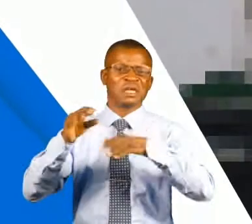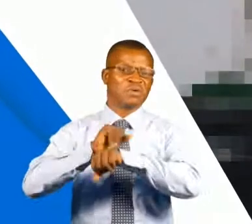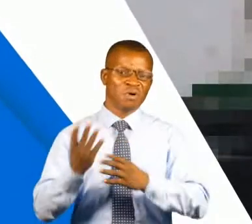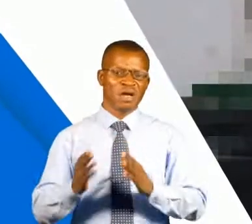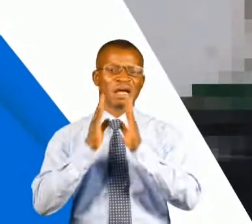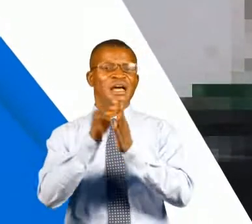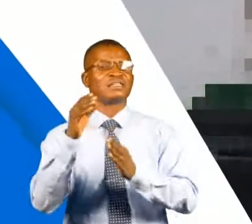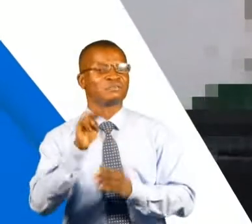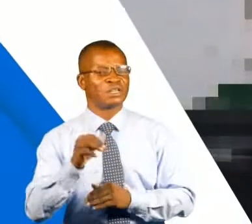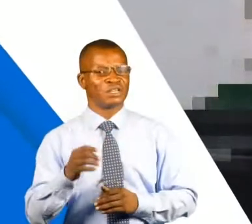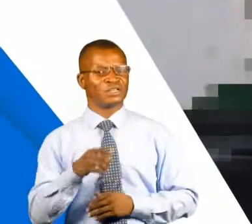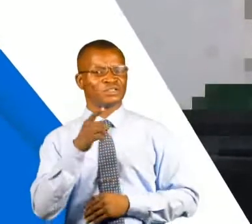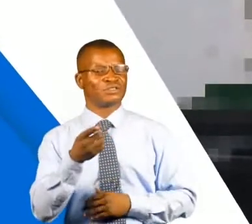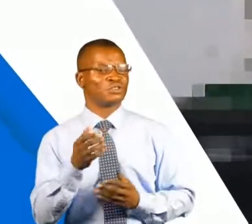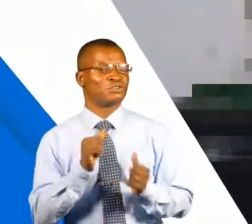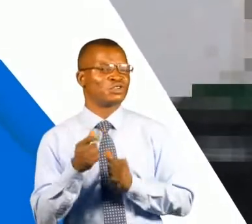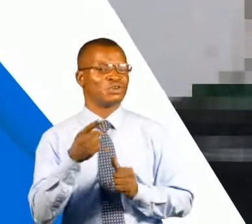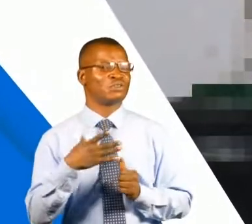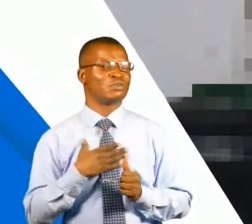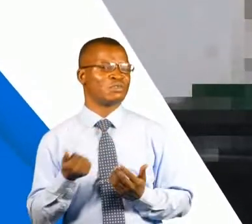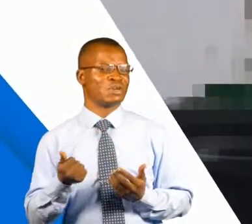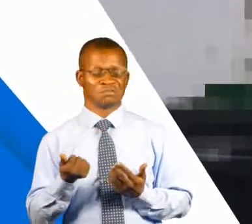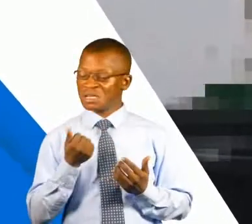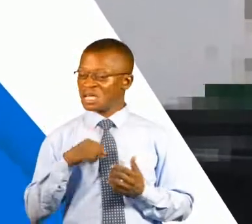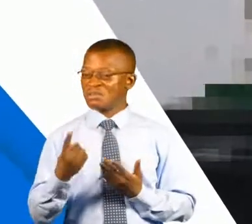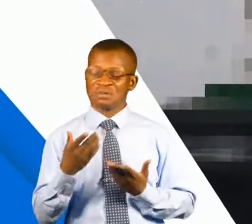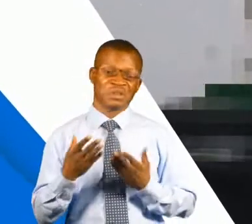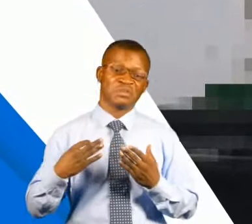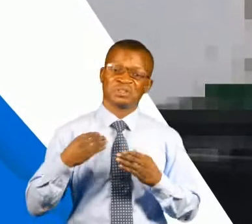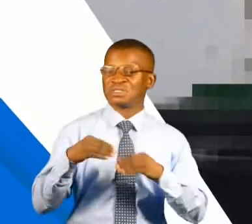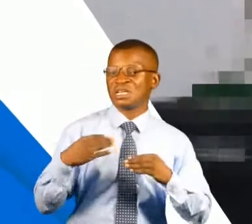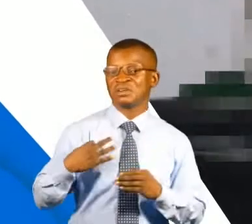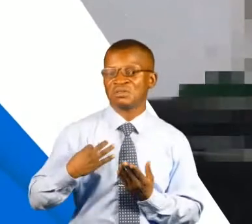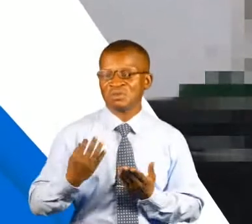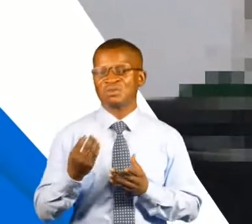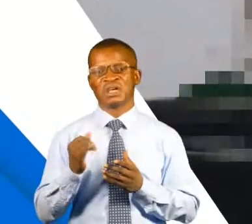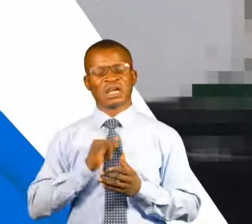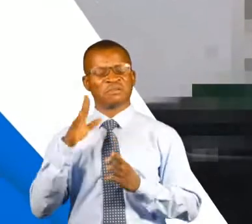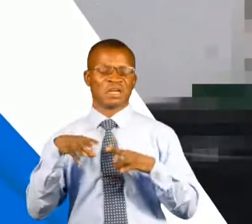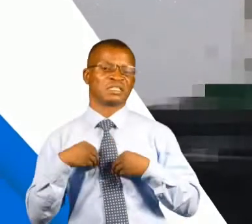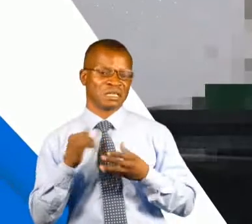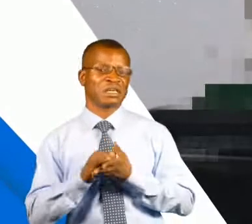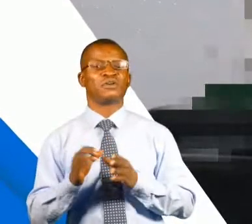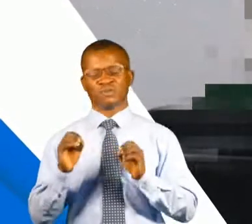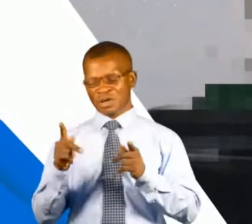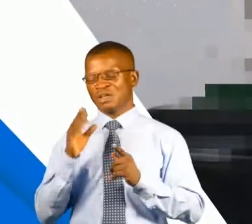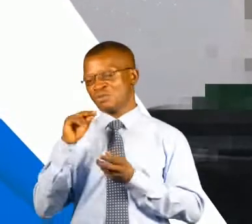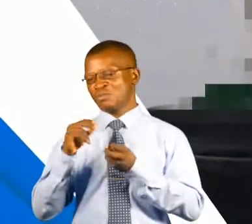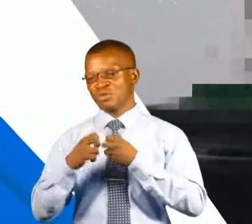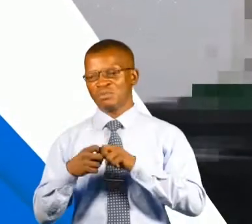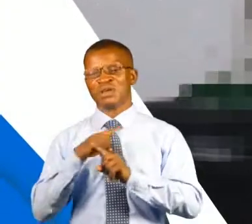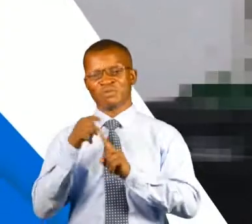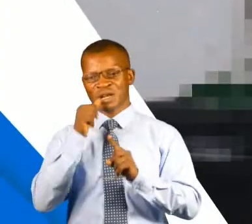one. The girl asked me, say, which one will choose in inside? And I told her, say, anyone, whether it's clothes or boutique, I will just stay there. I say, okay,